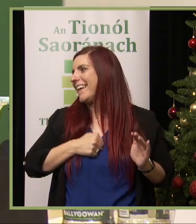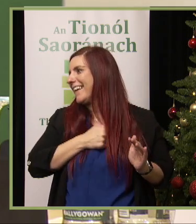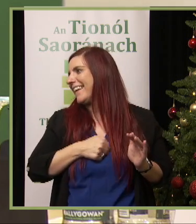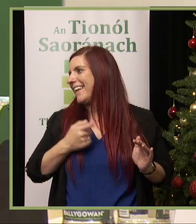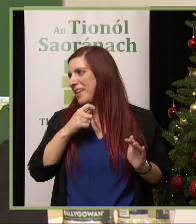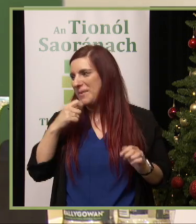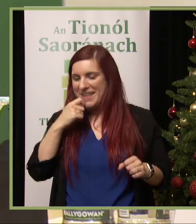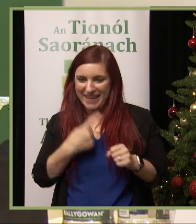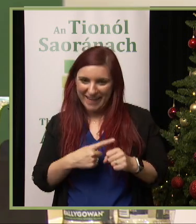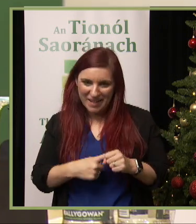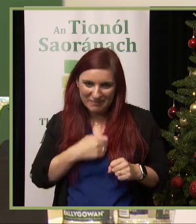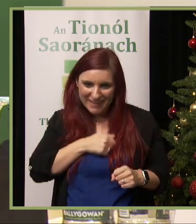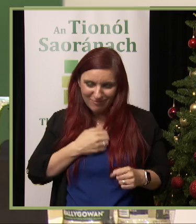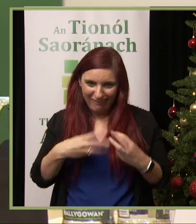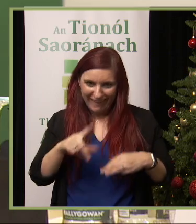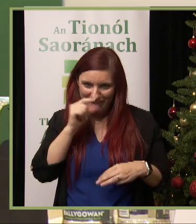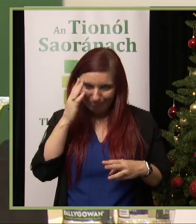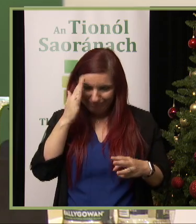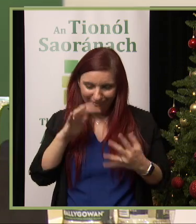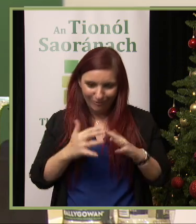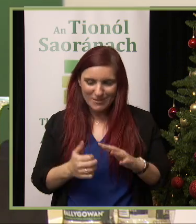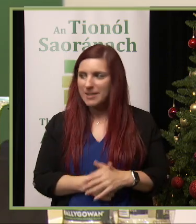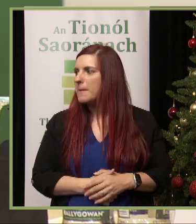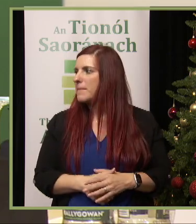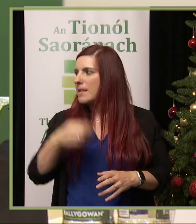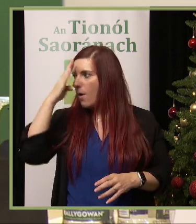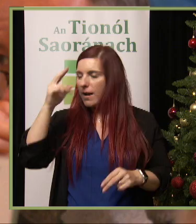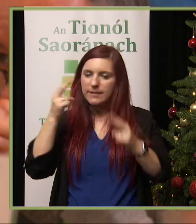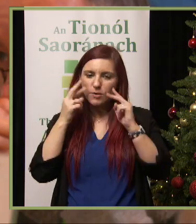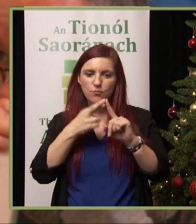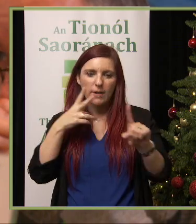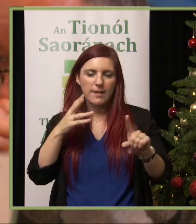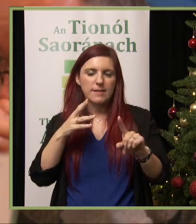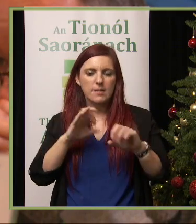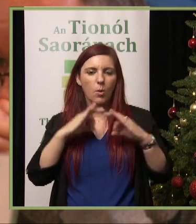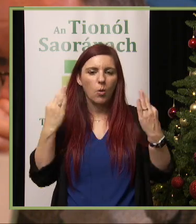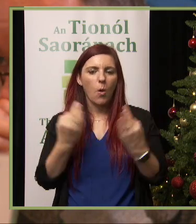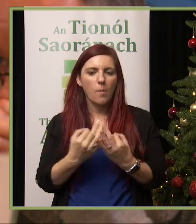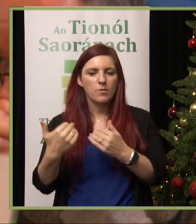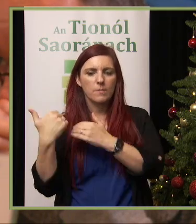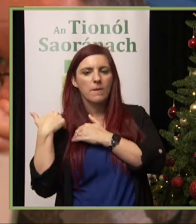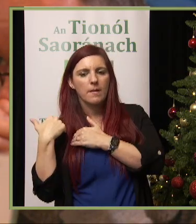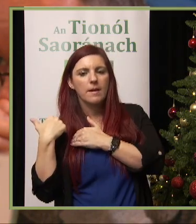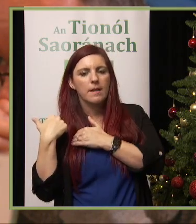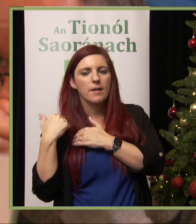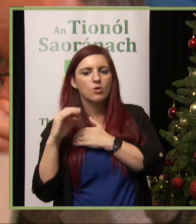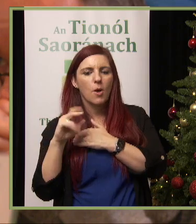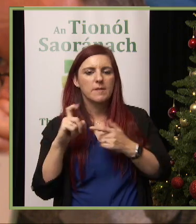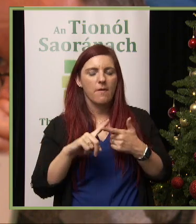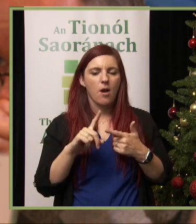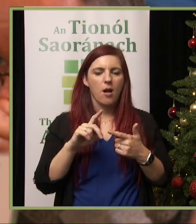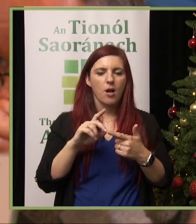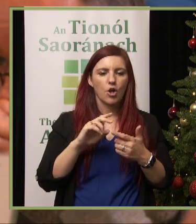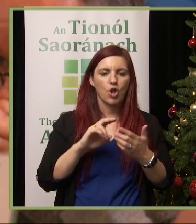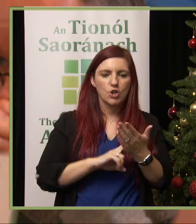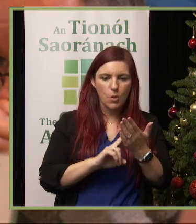again, please? So Ireland needs to recognise its global responsibility in terms of our consumerism, our resource usage,